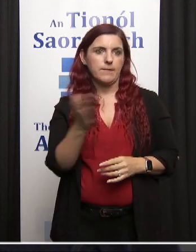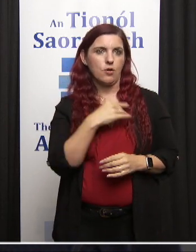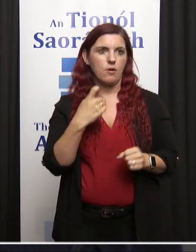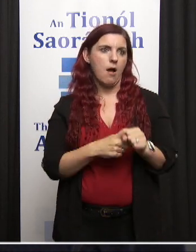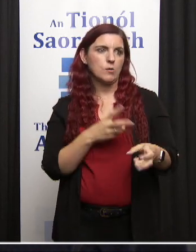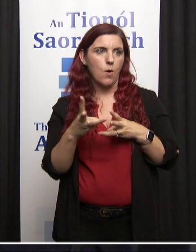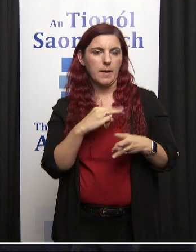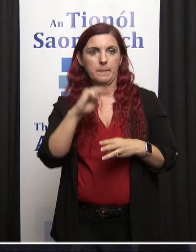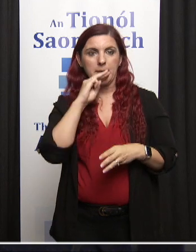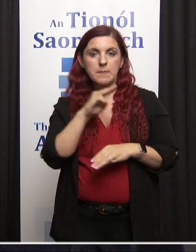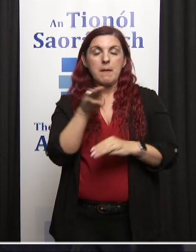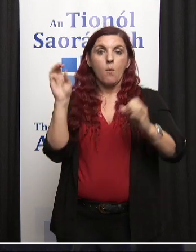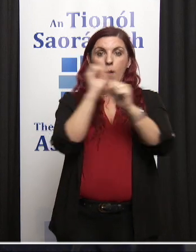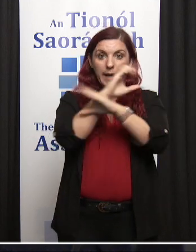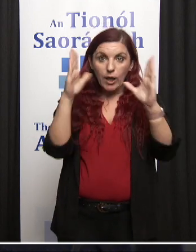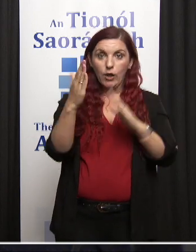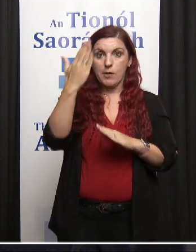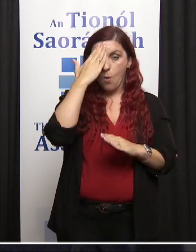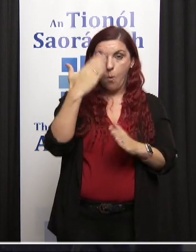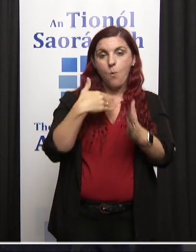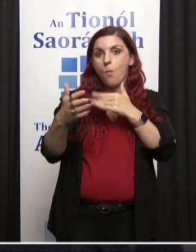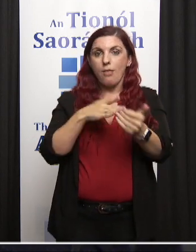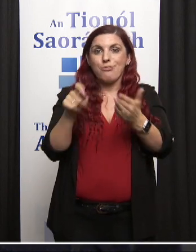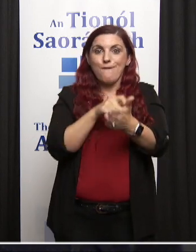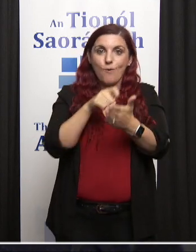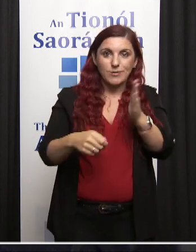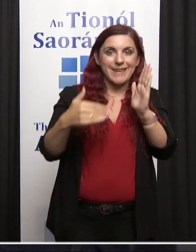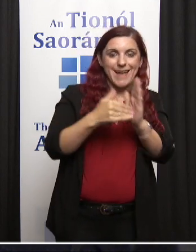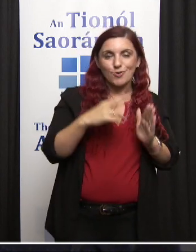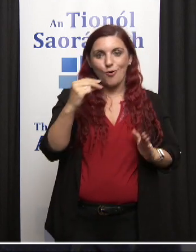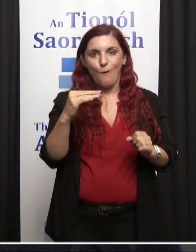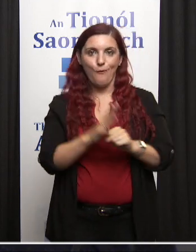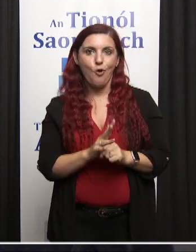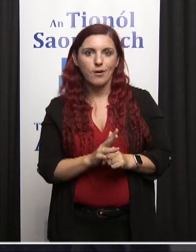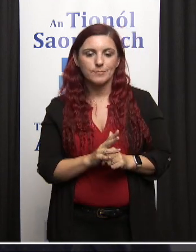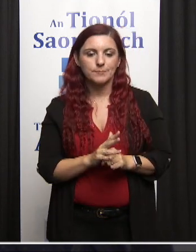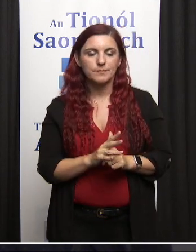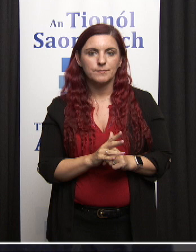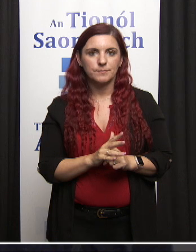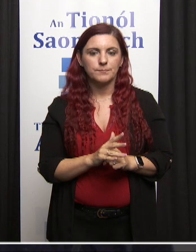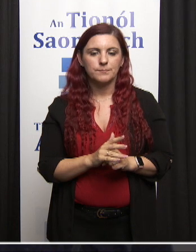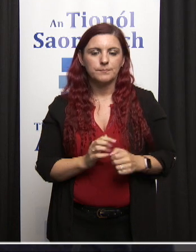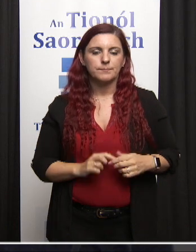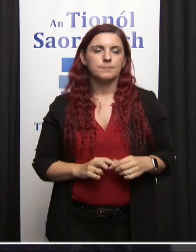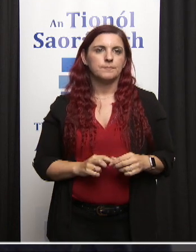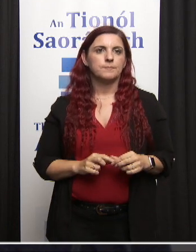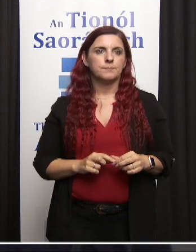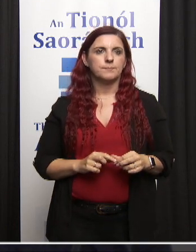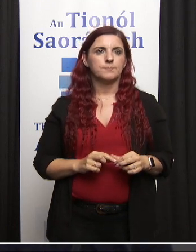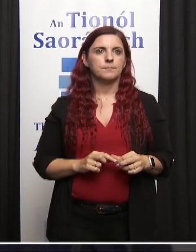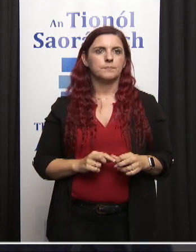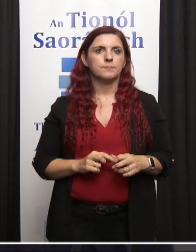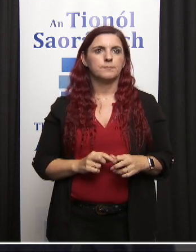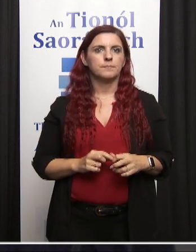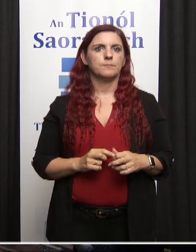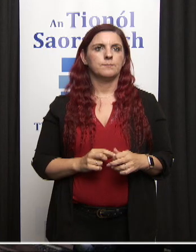now, is that this will add to the information that citizens of Dublin will have when it comes to voting in a plebiscite, if that happens